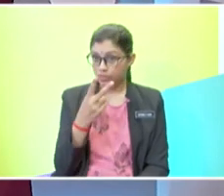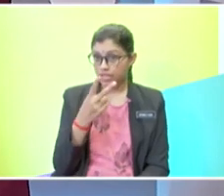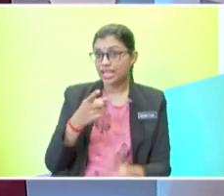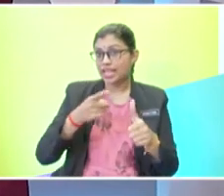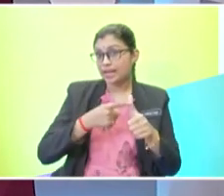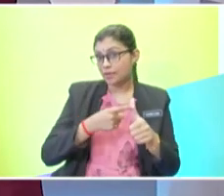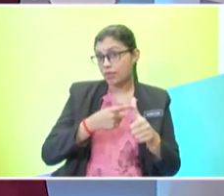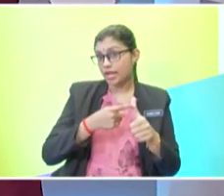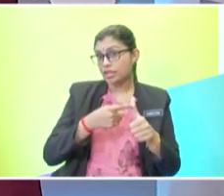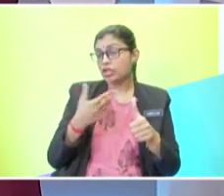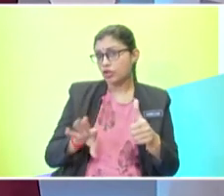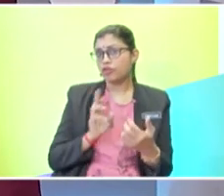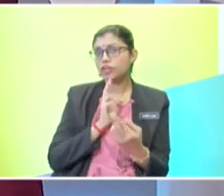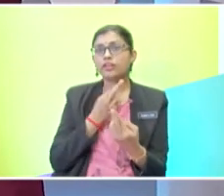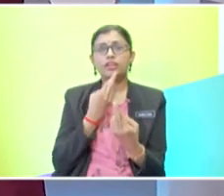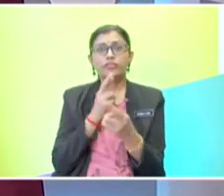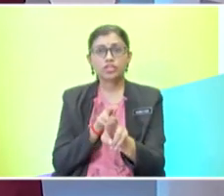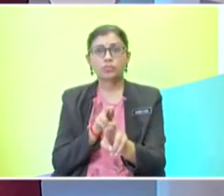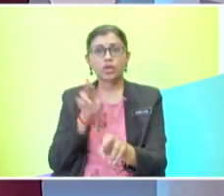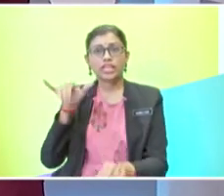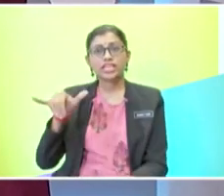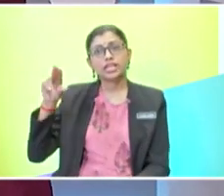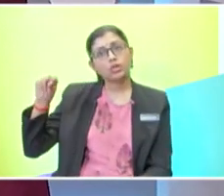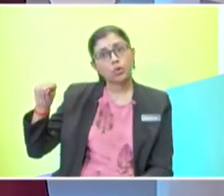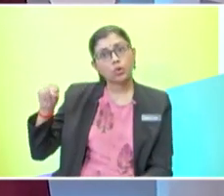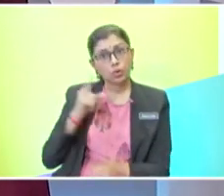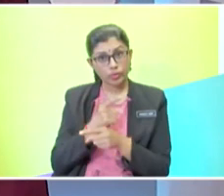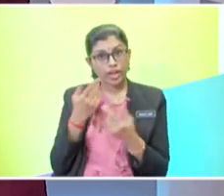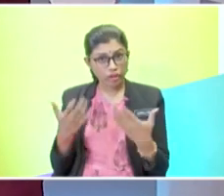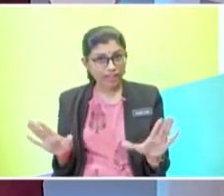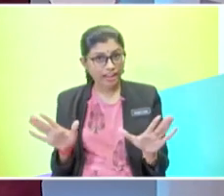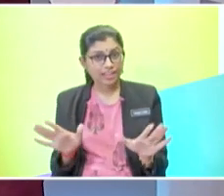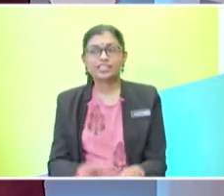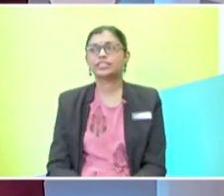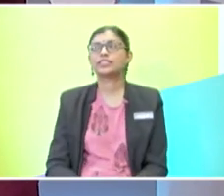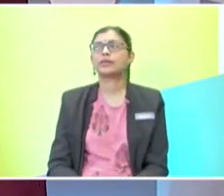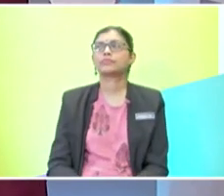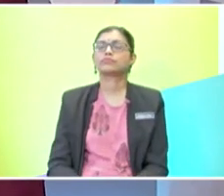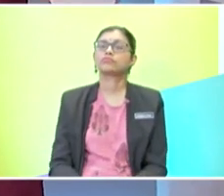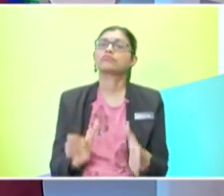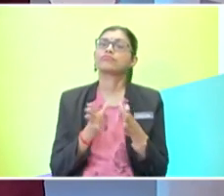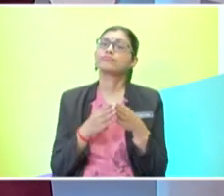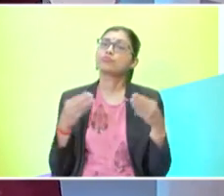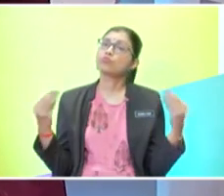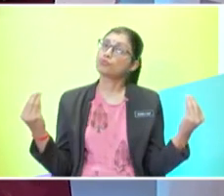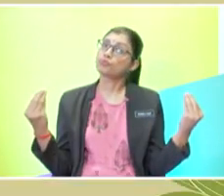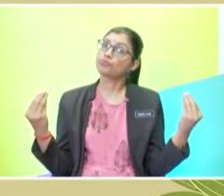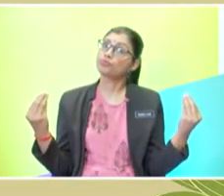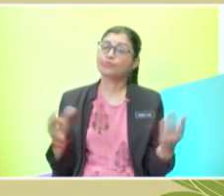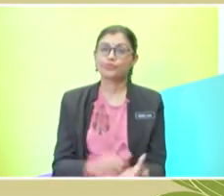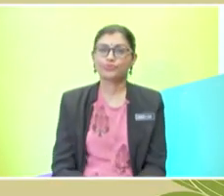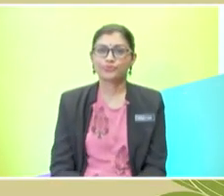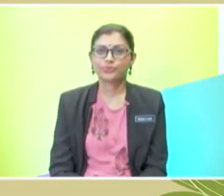activity, yes. are students able to respond to the question, do you like? And from the activity that we have done just